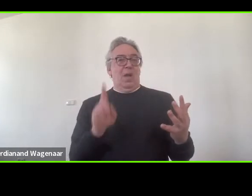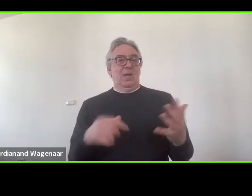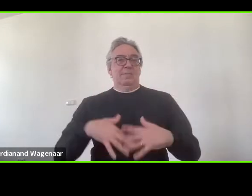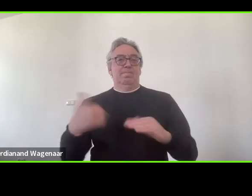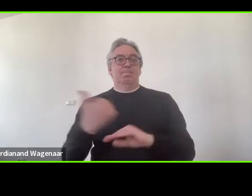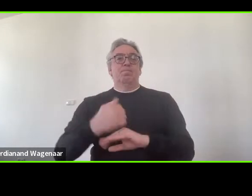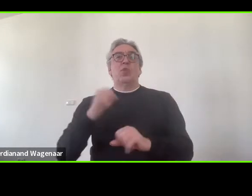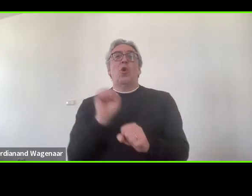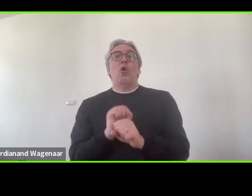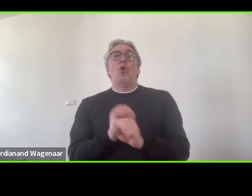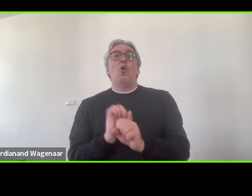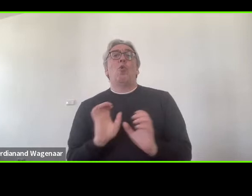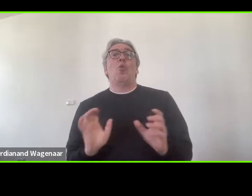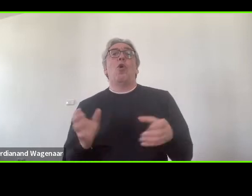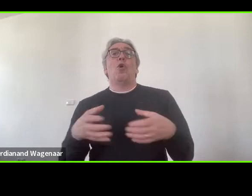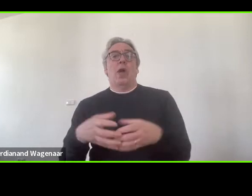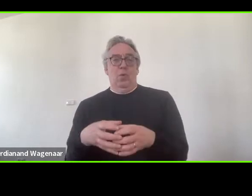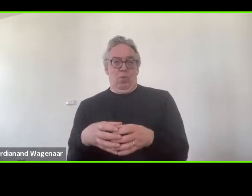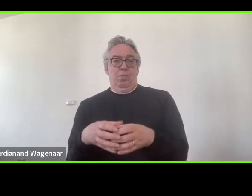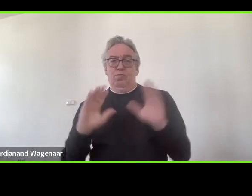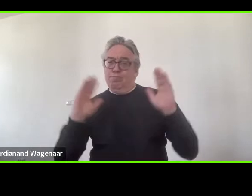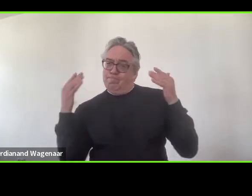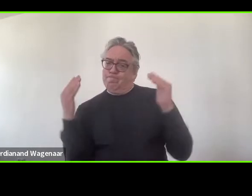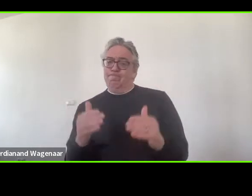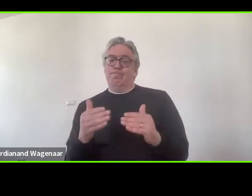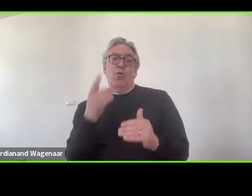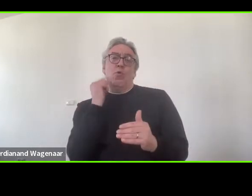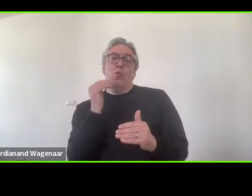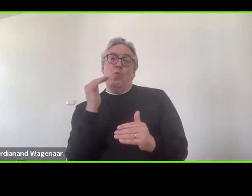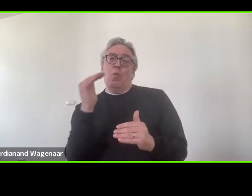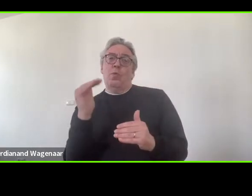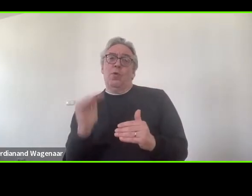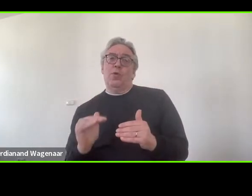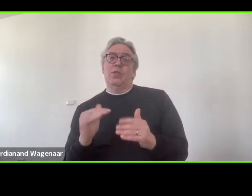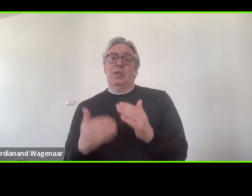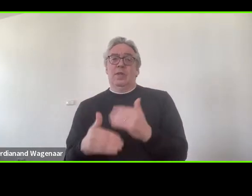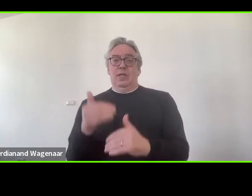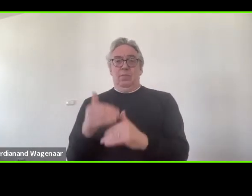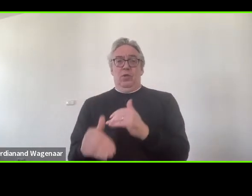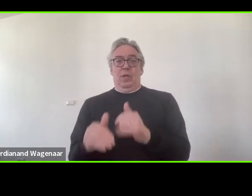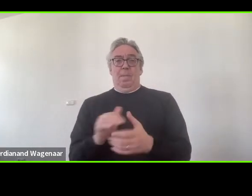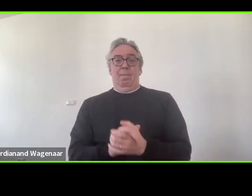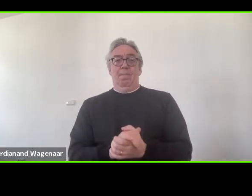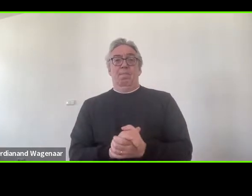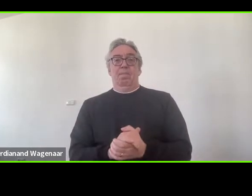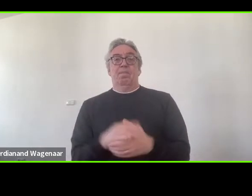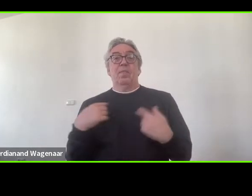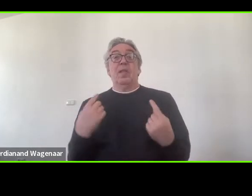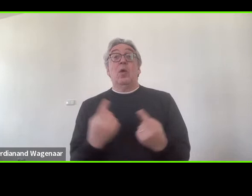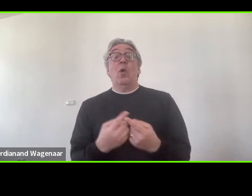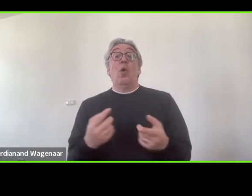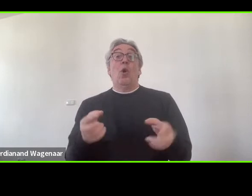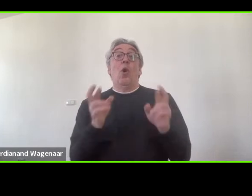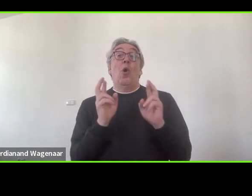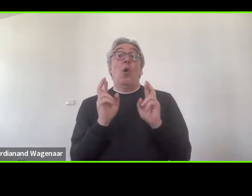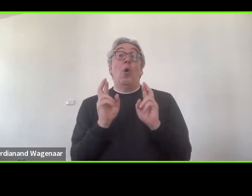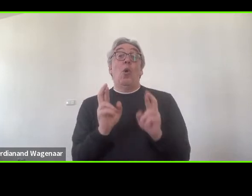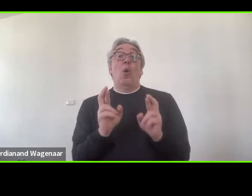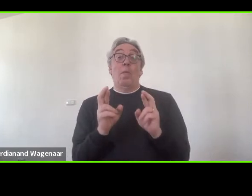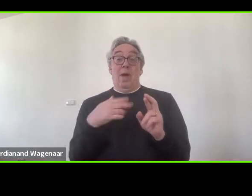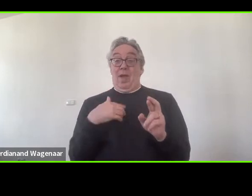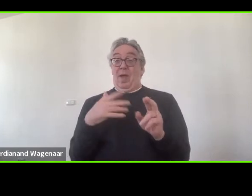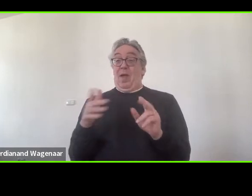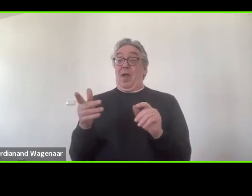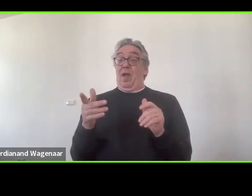Disabilities by the CRD Committee. We hope the working group can work collaboratively with selected